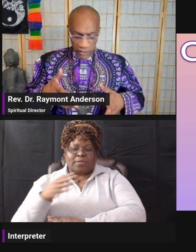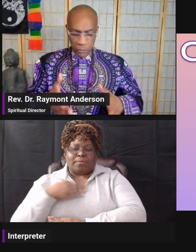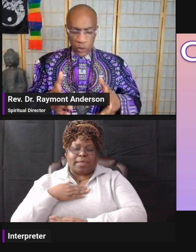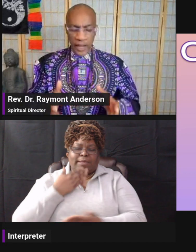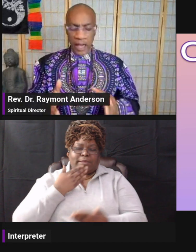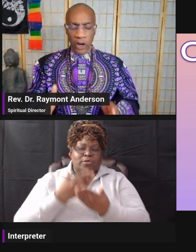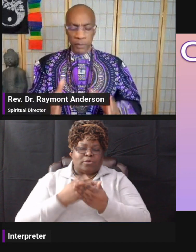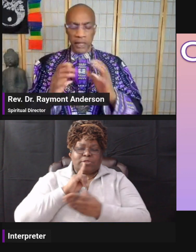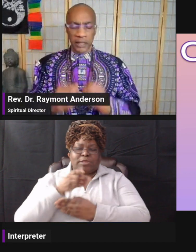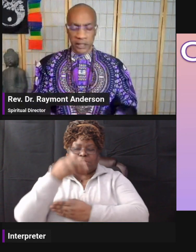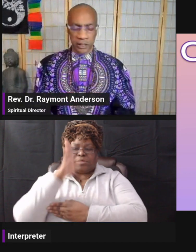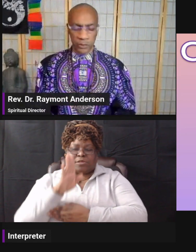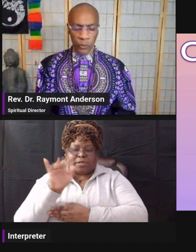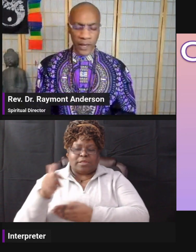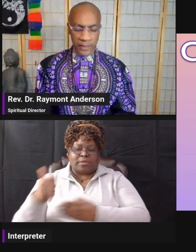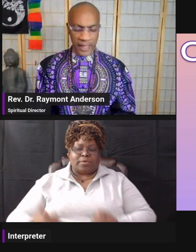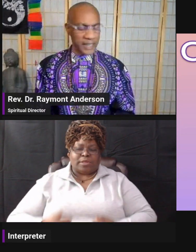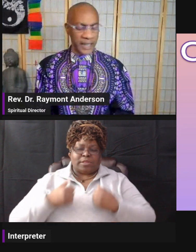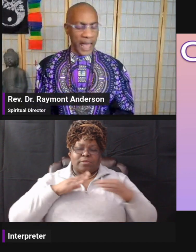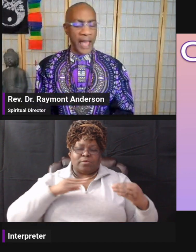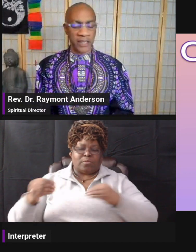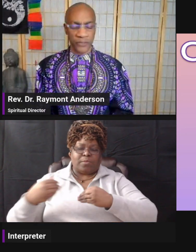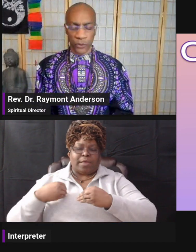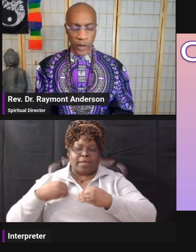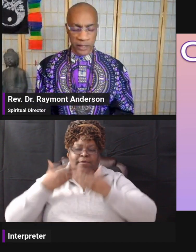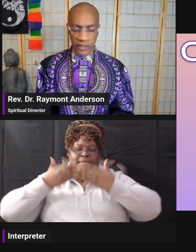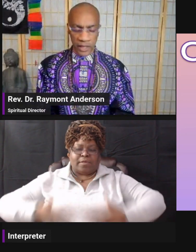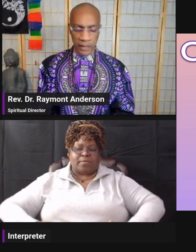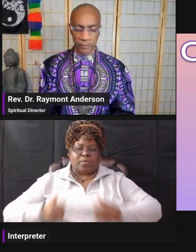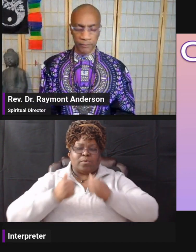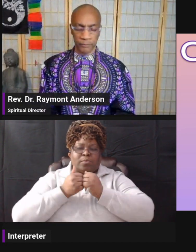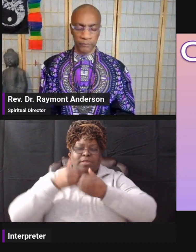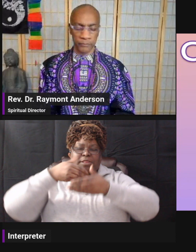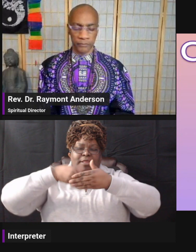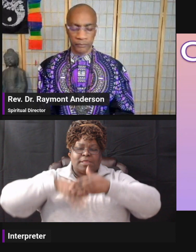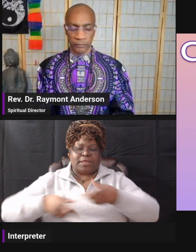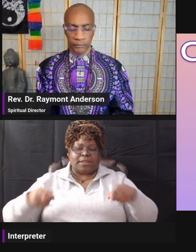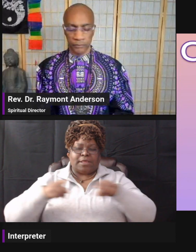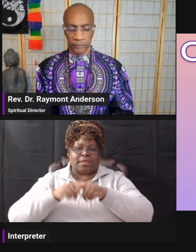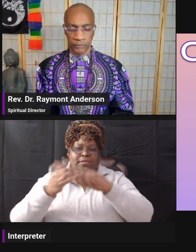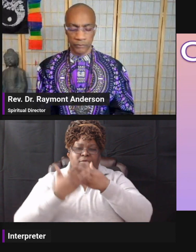we live, move, and have our beingness with, in, and as for the rest of the day.